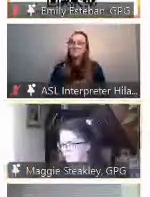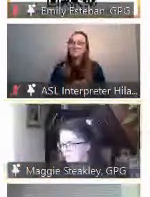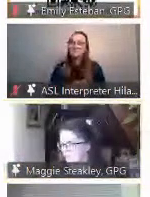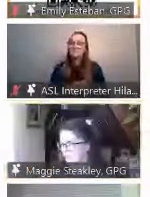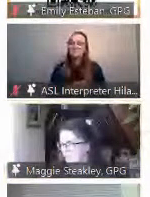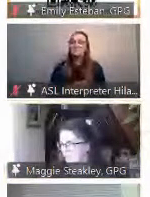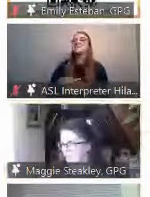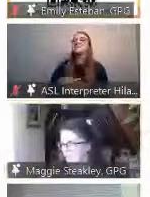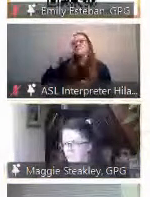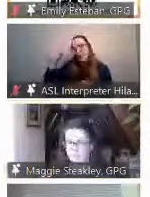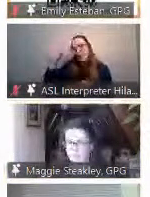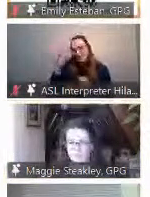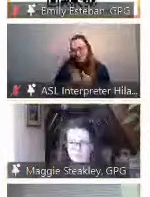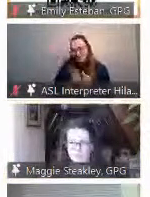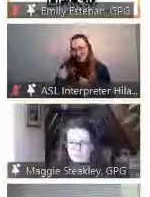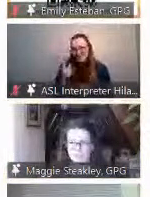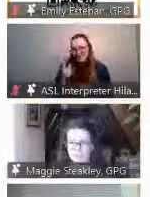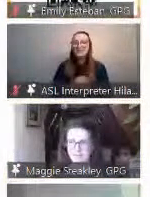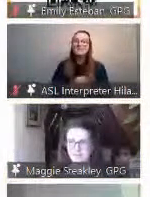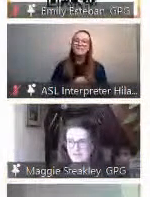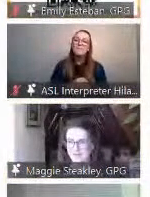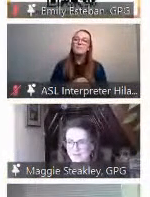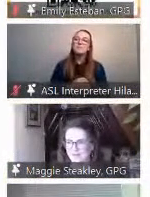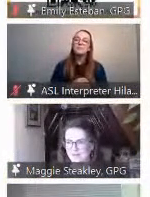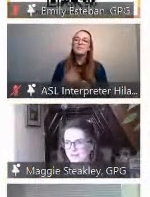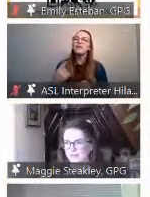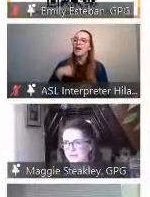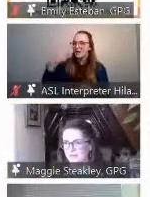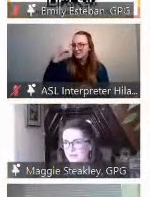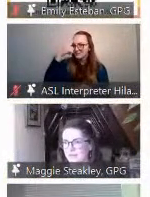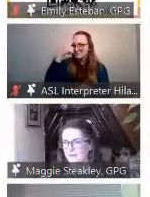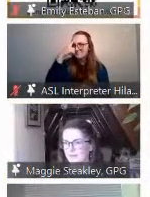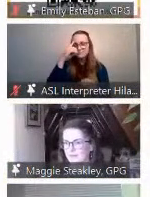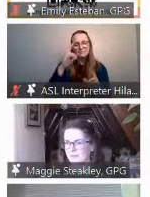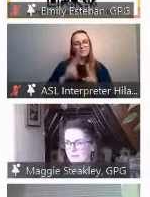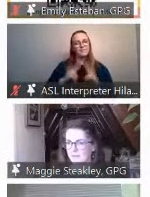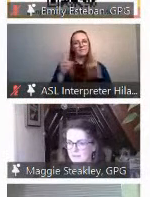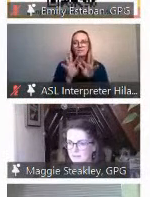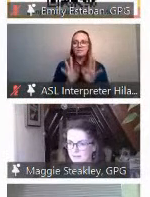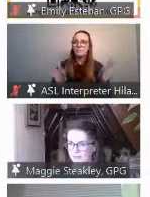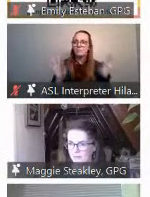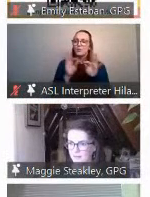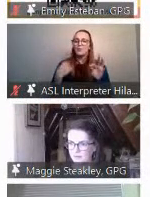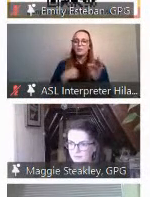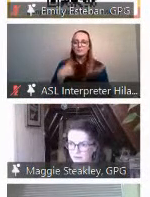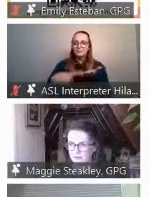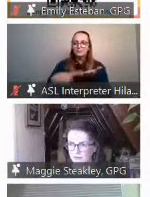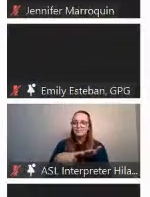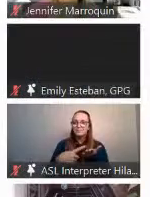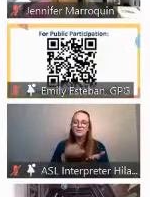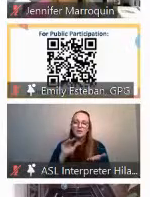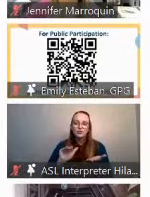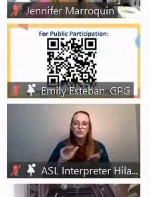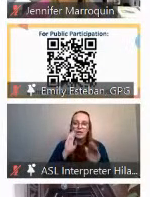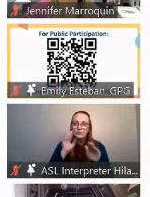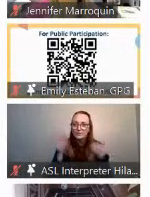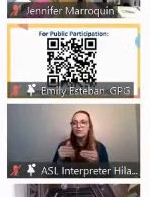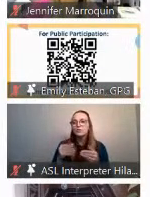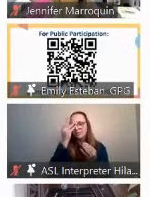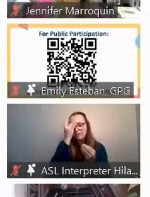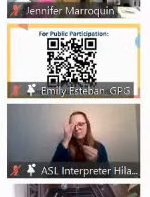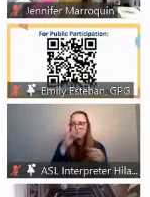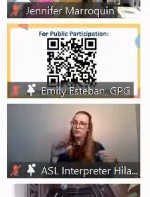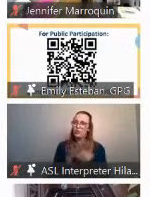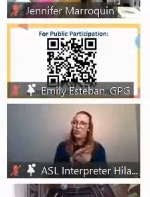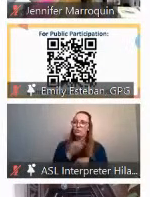Hi, everyone. So I just think it's really important when we talk about a child-centered approach to think about the whole child and really keep